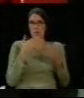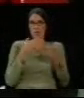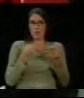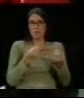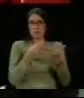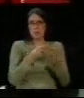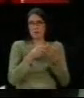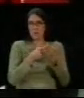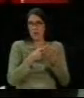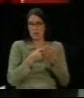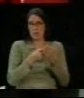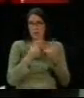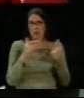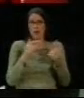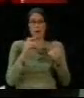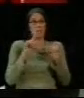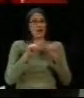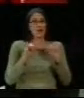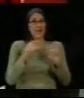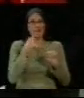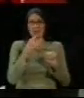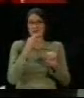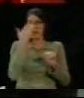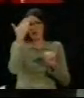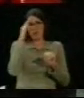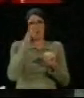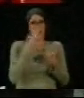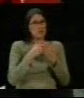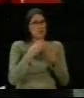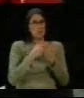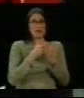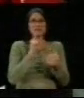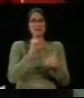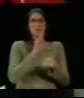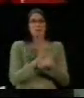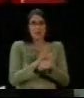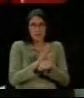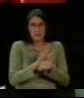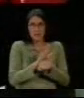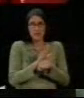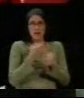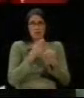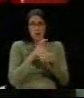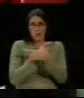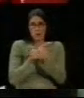but I can tell you, if we don't know that the money's committed,